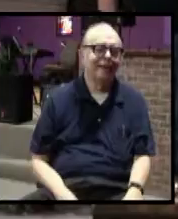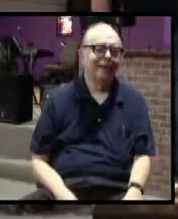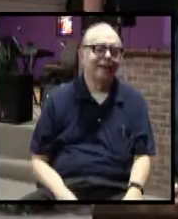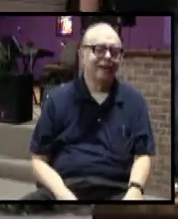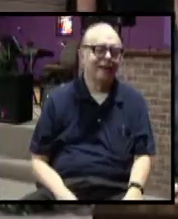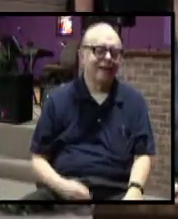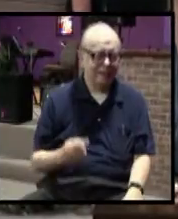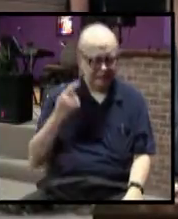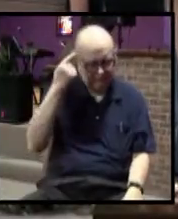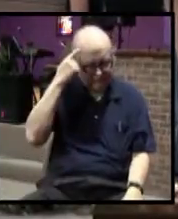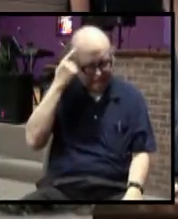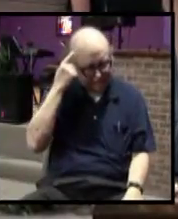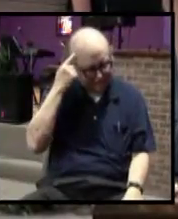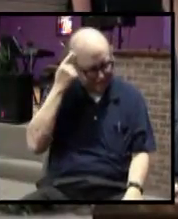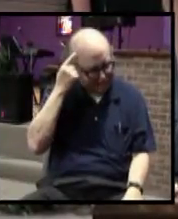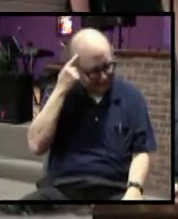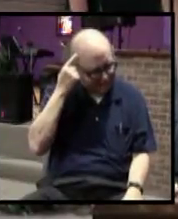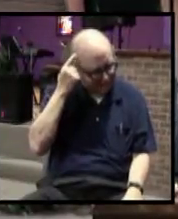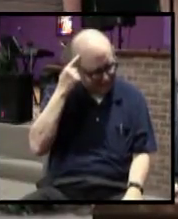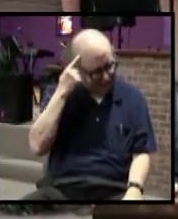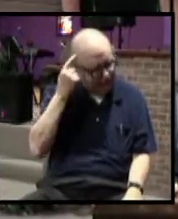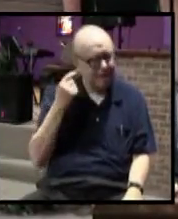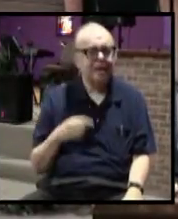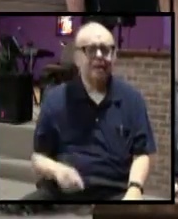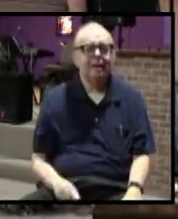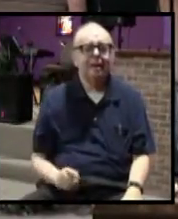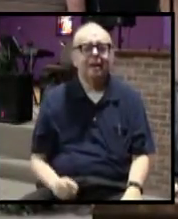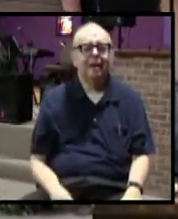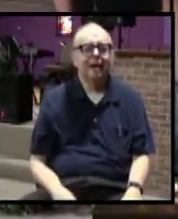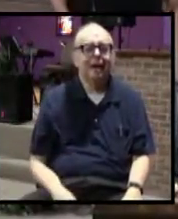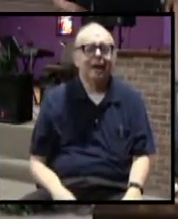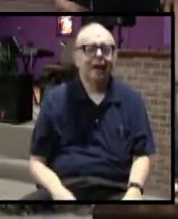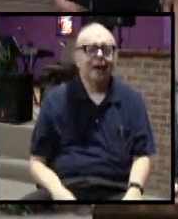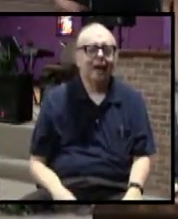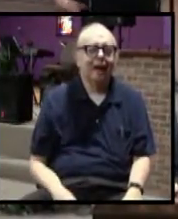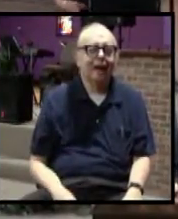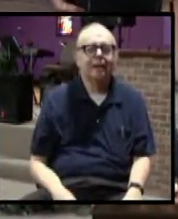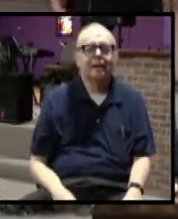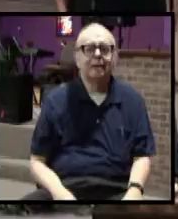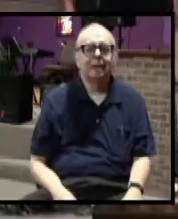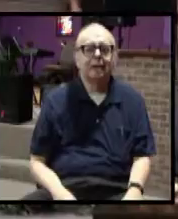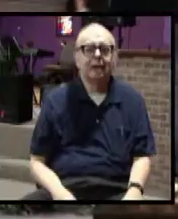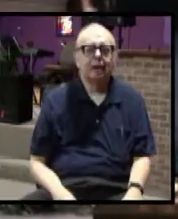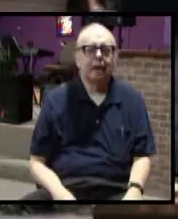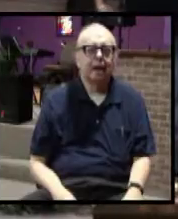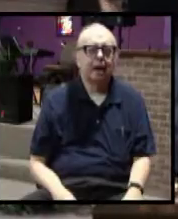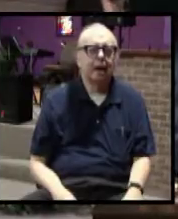you're... Yeah, my hair had to be... Well, yeah, definitely.